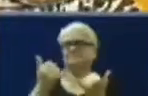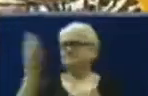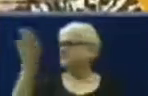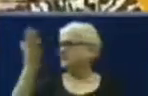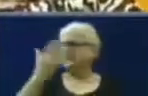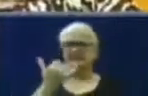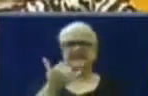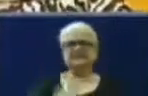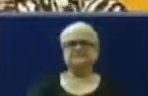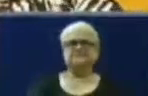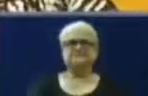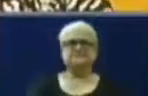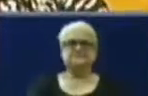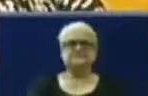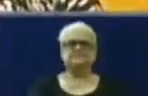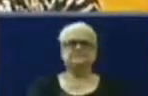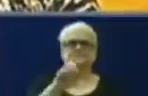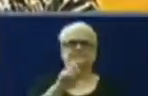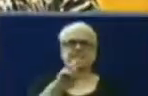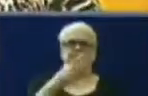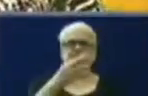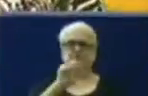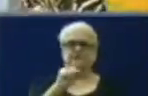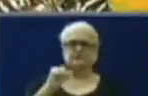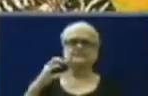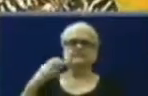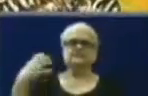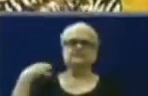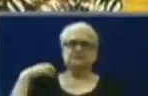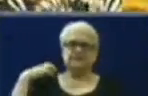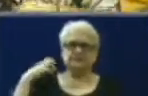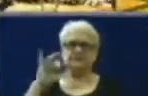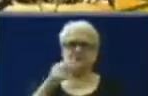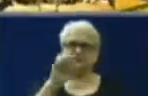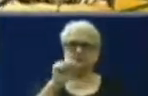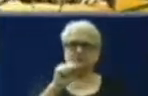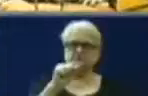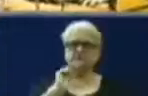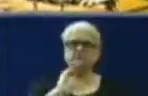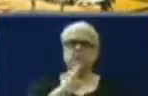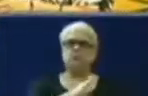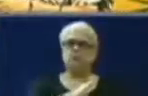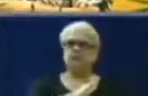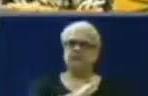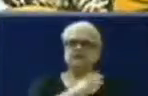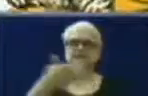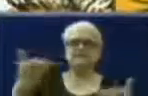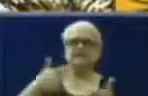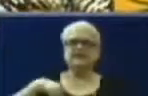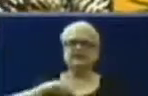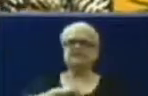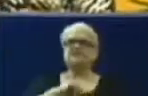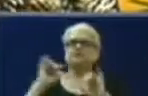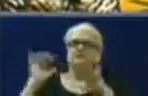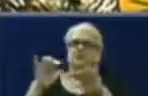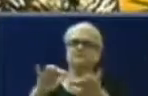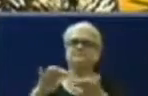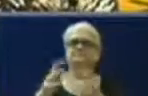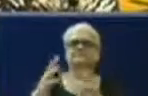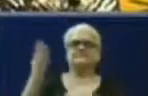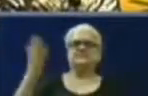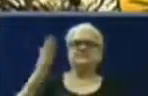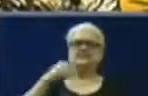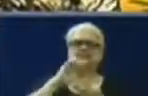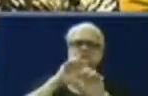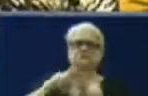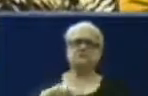Hargens, Chairman Jones, and the board for having us this evening to present this report. I have Tammy Euler